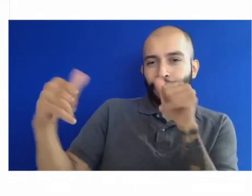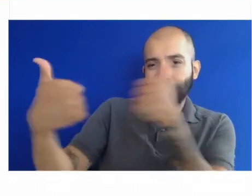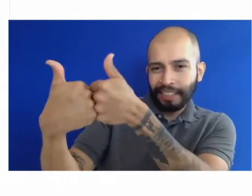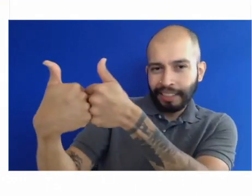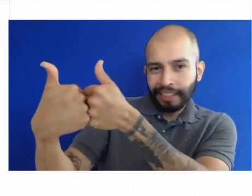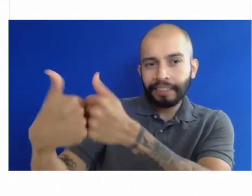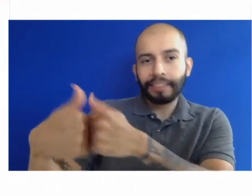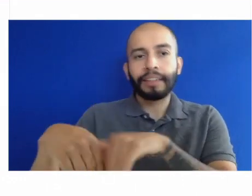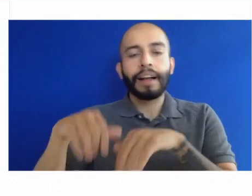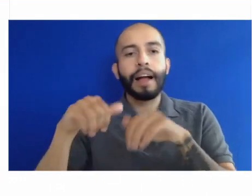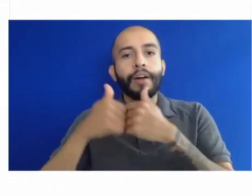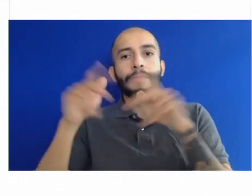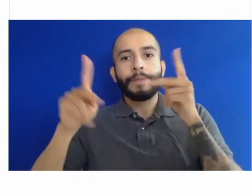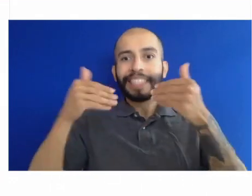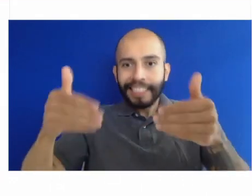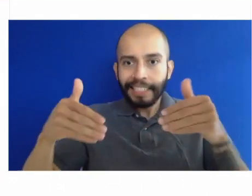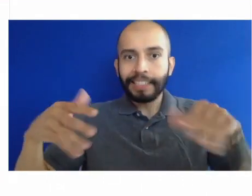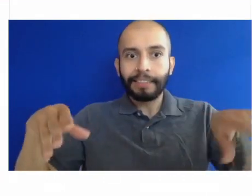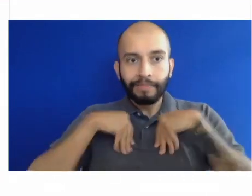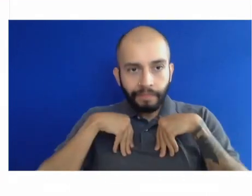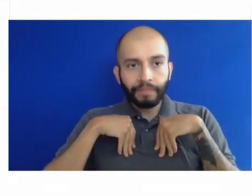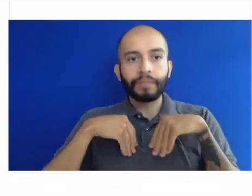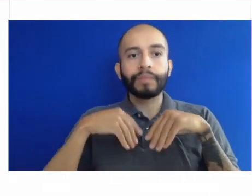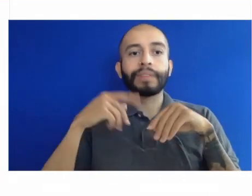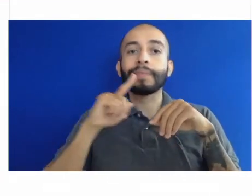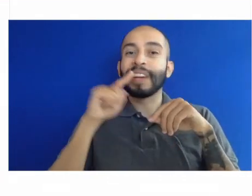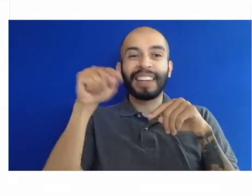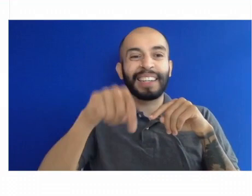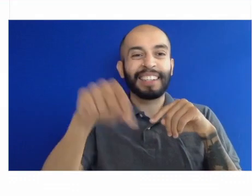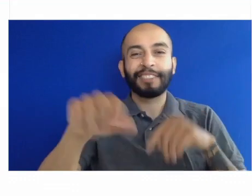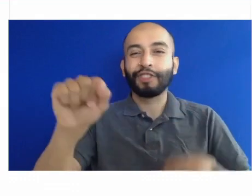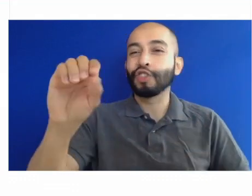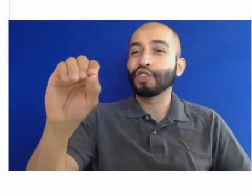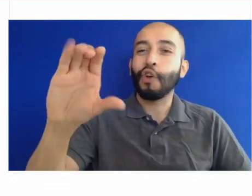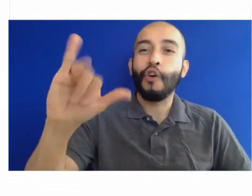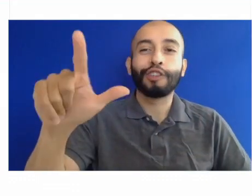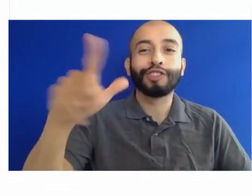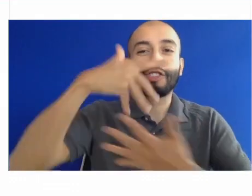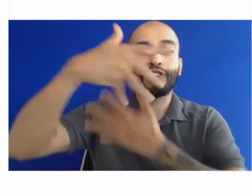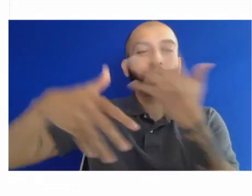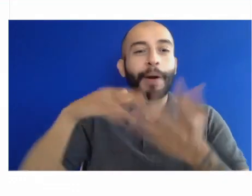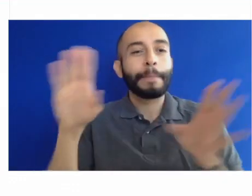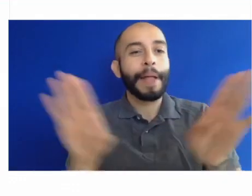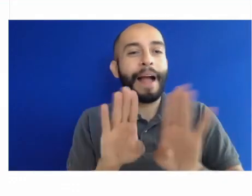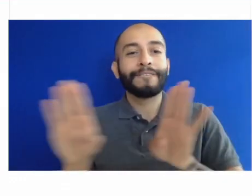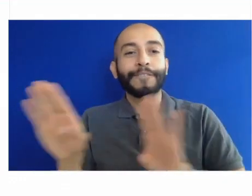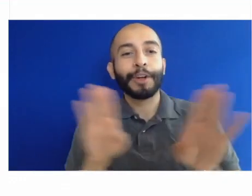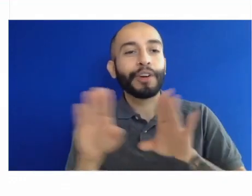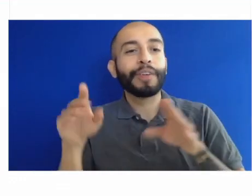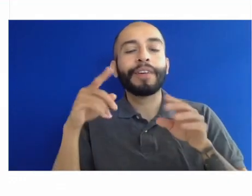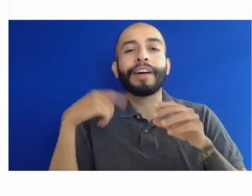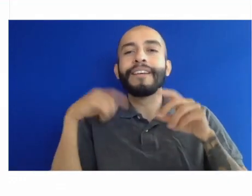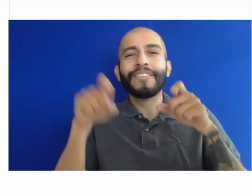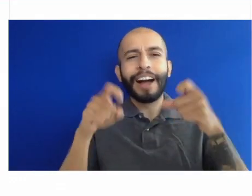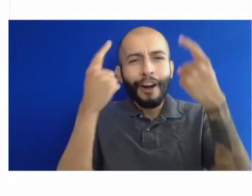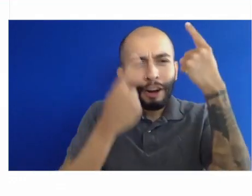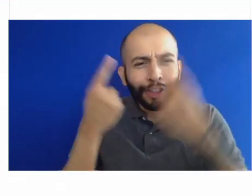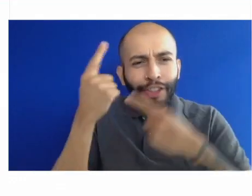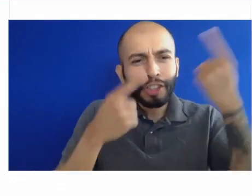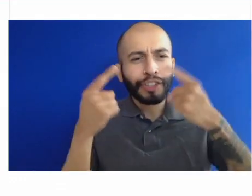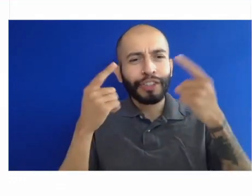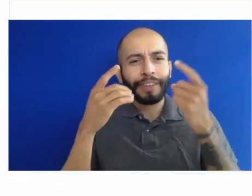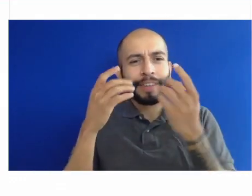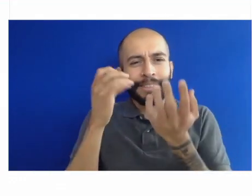consideration that we need to be thinking about. So it's not just about creating a vaccine in 100 days. It's about creating a vaccine that people will take. And we need to do that social behavioral